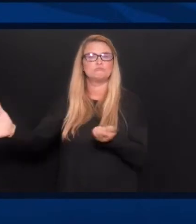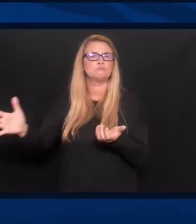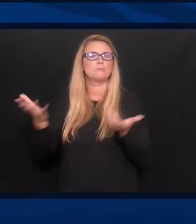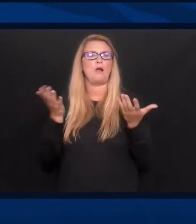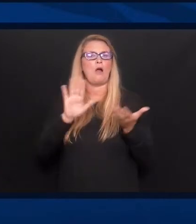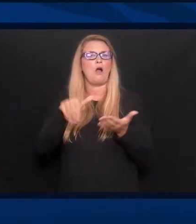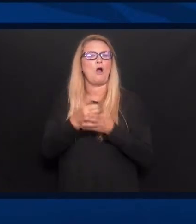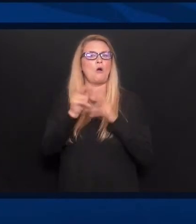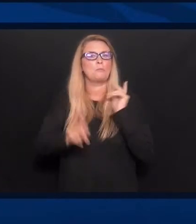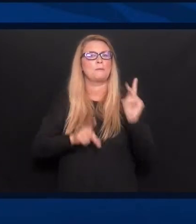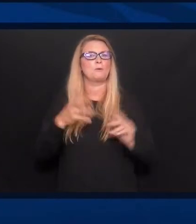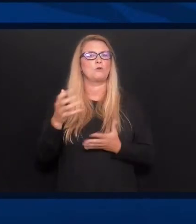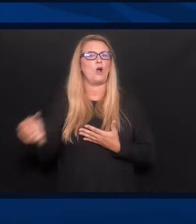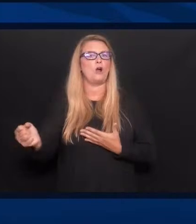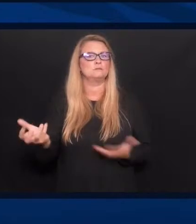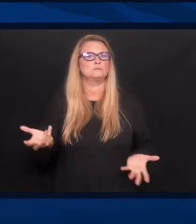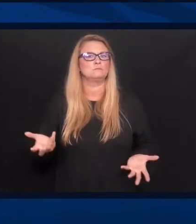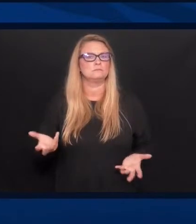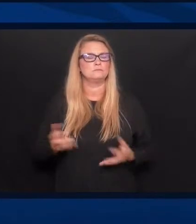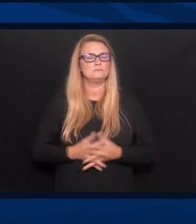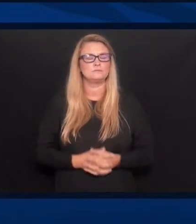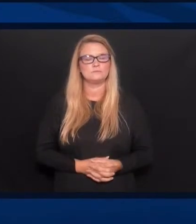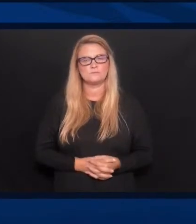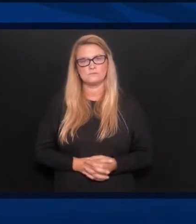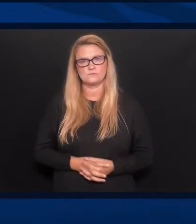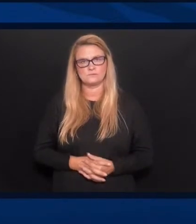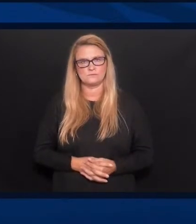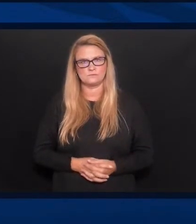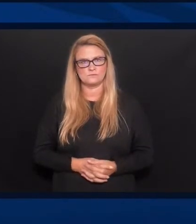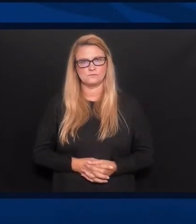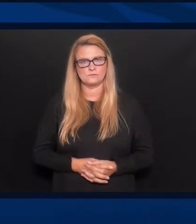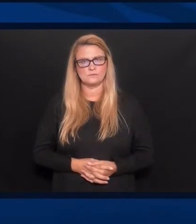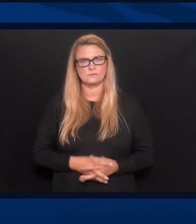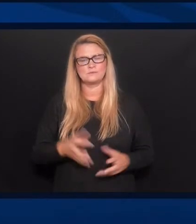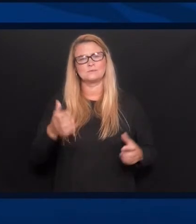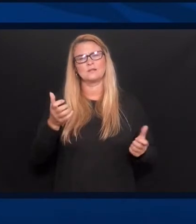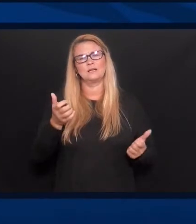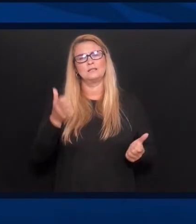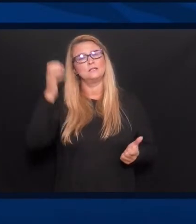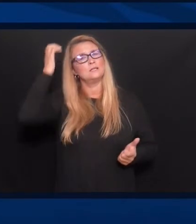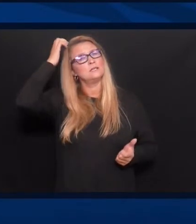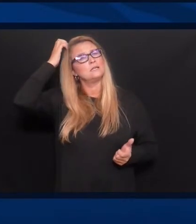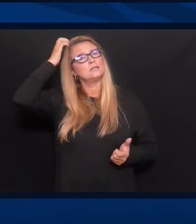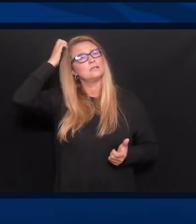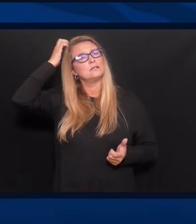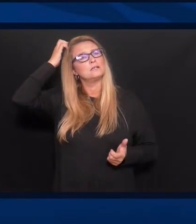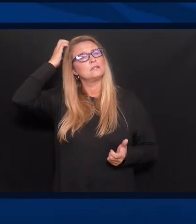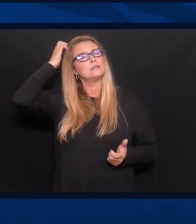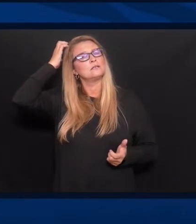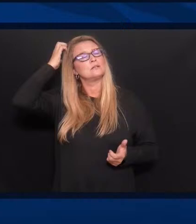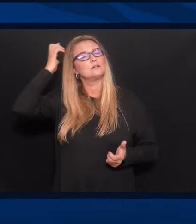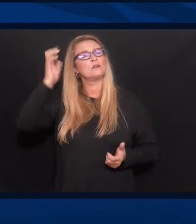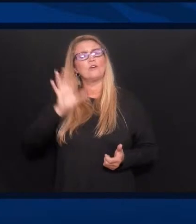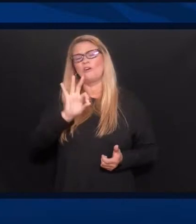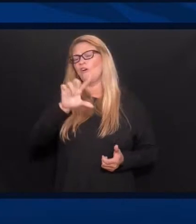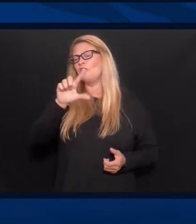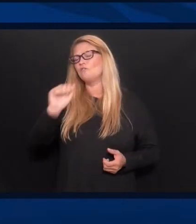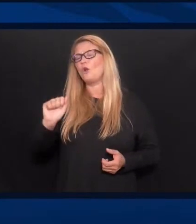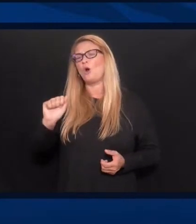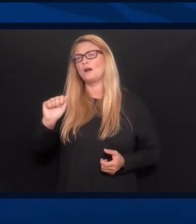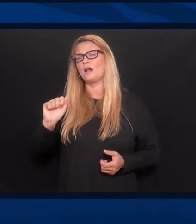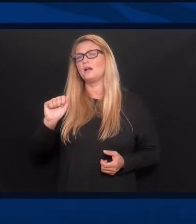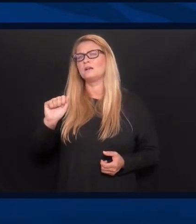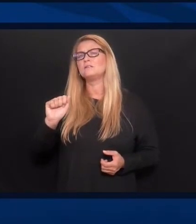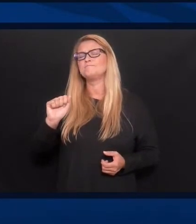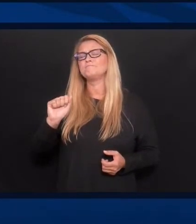about Regeneron. Florida has been at the center of this pandemic for a lot of reasons, both being criticized